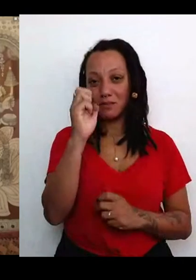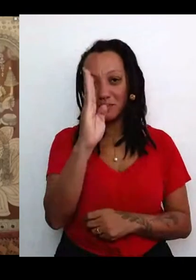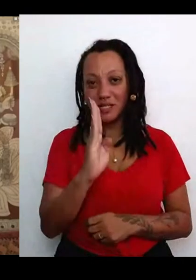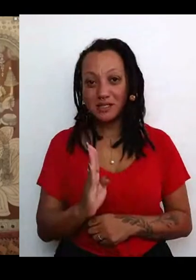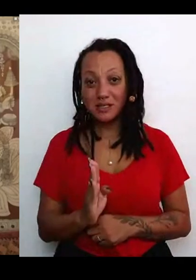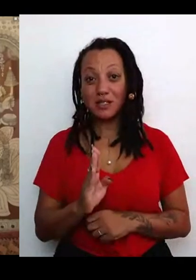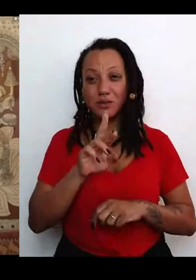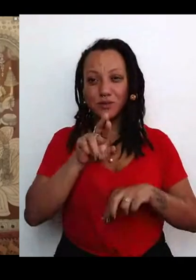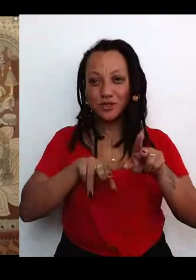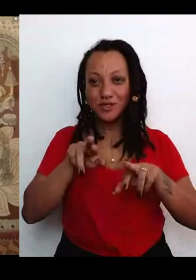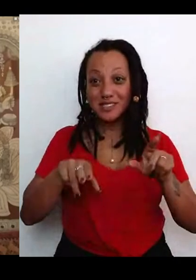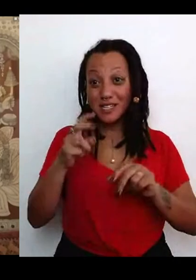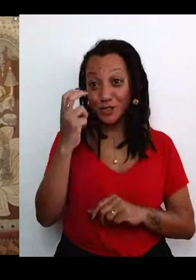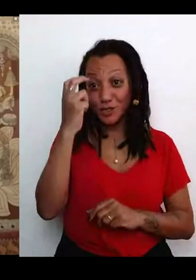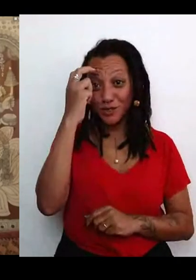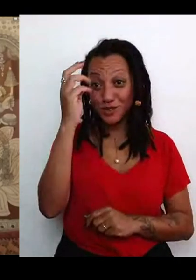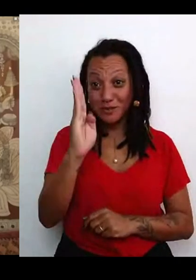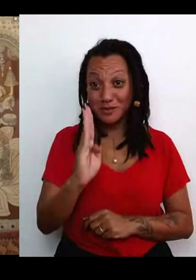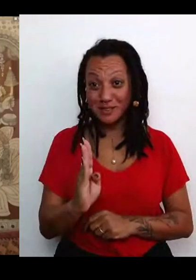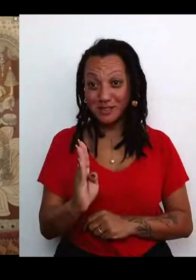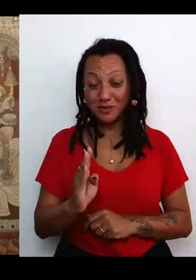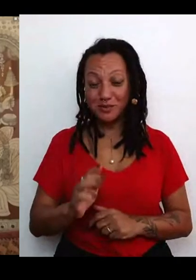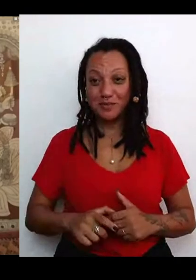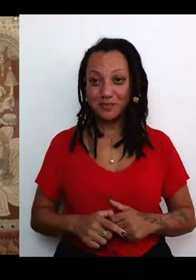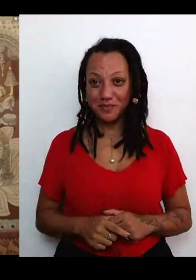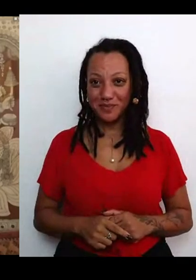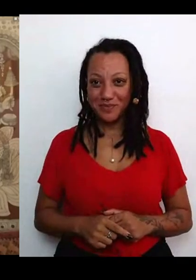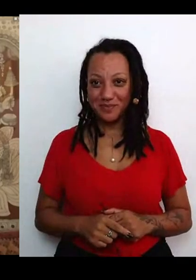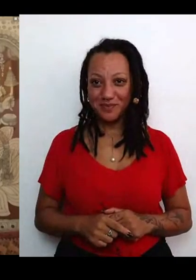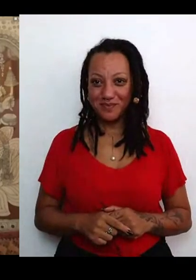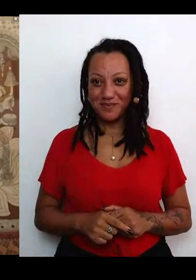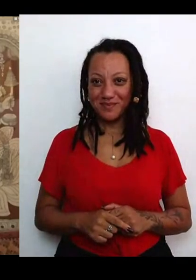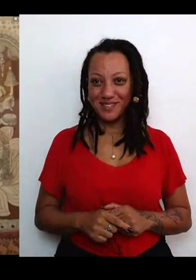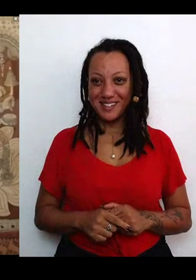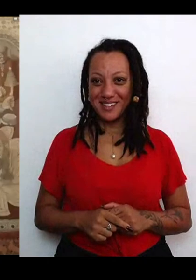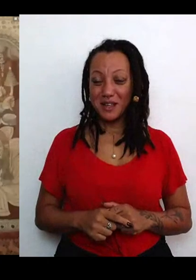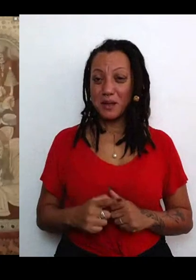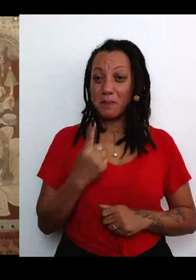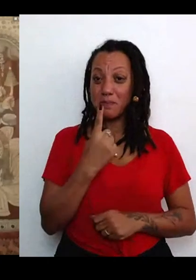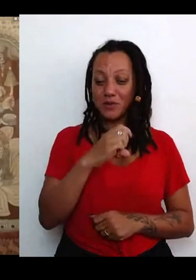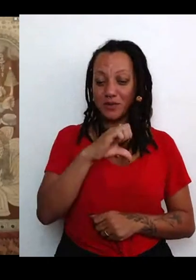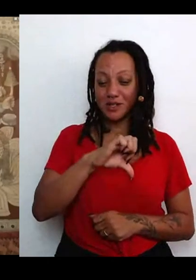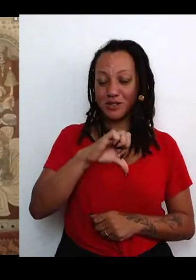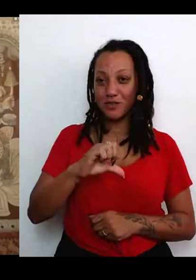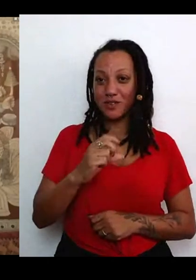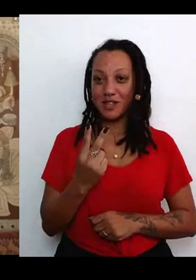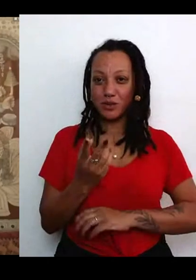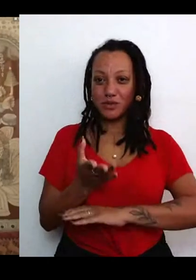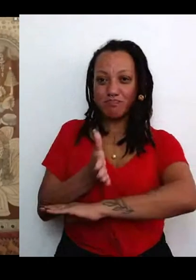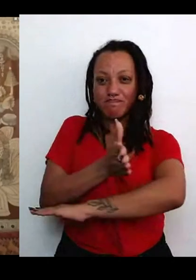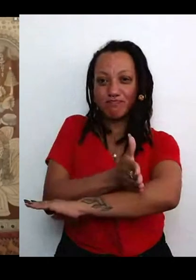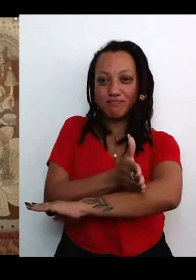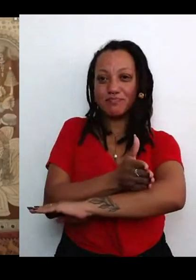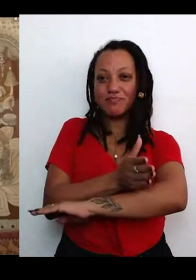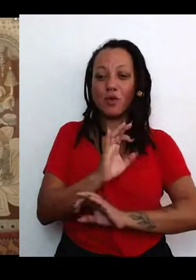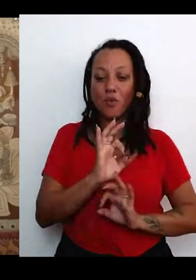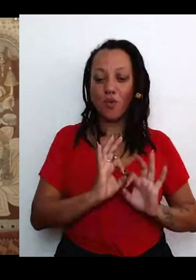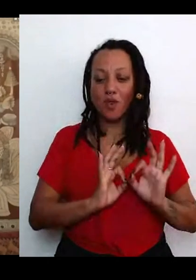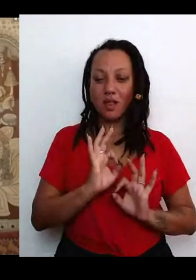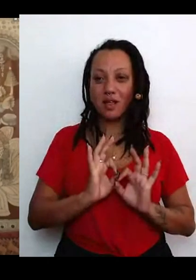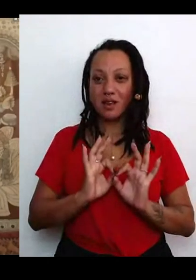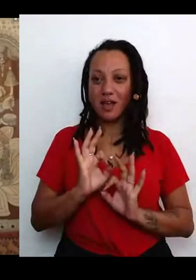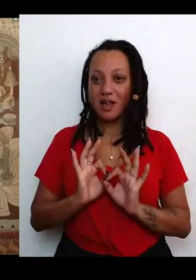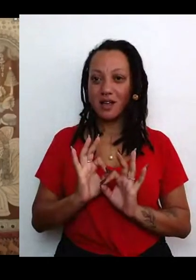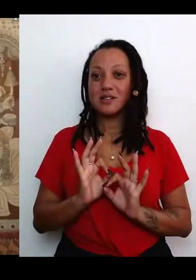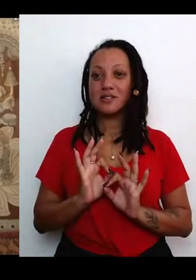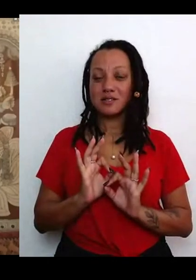goes back to 1992. when the Earth Summit was organized and the two treaties that are supposed to govern the world